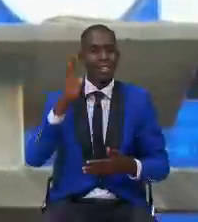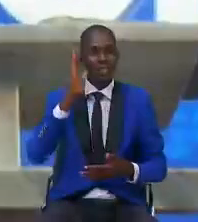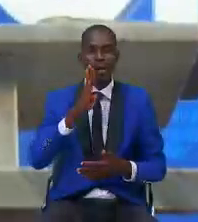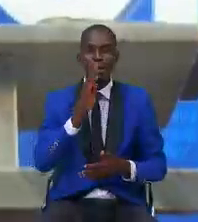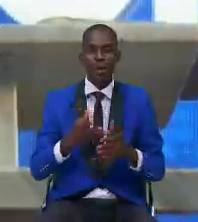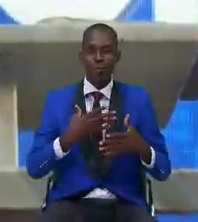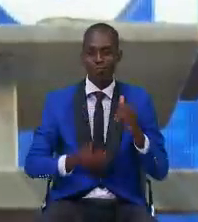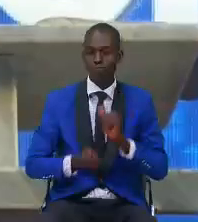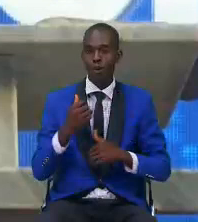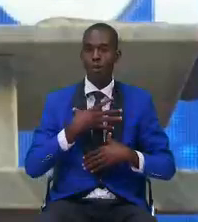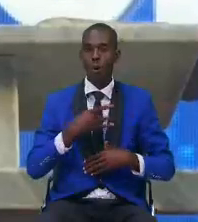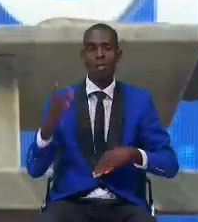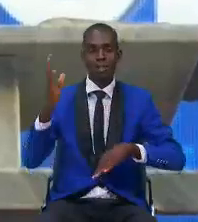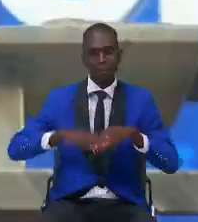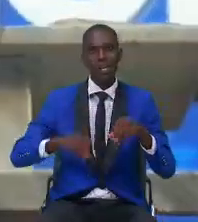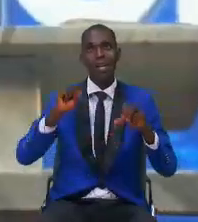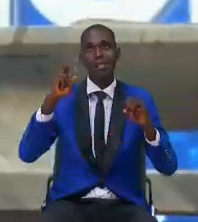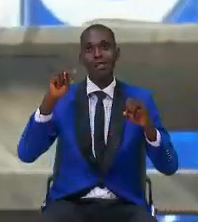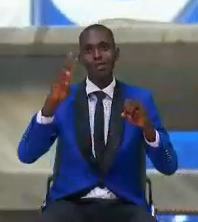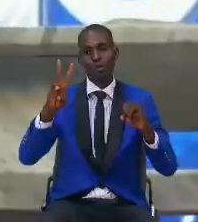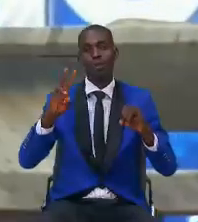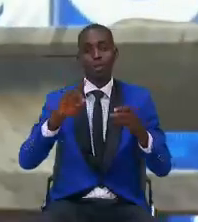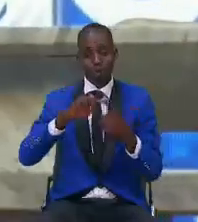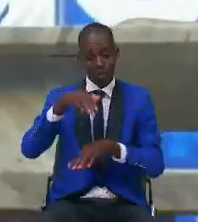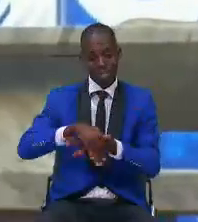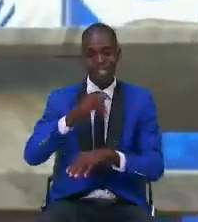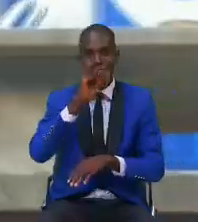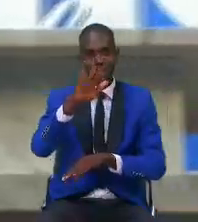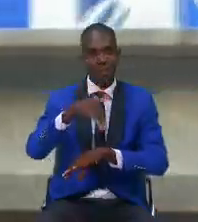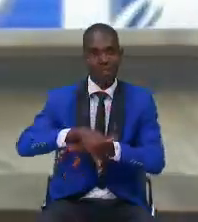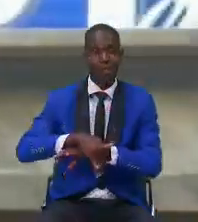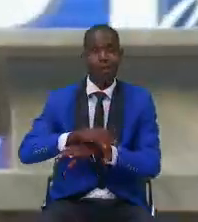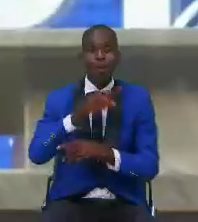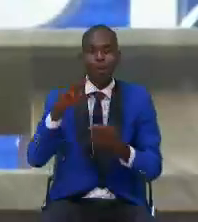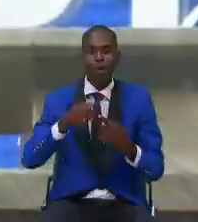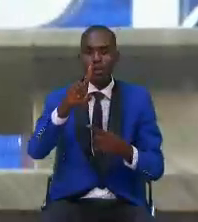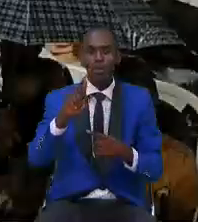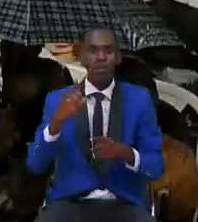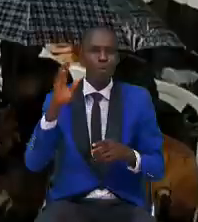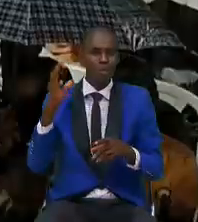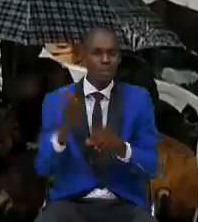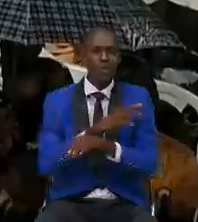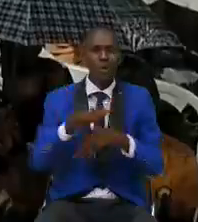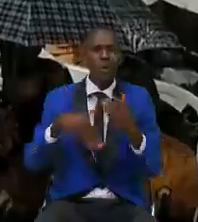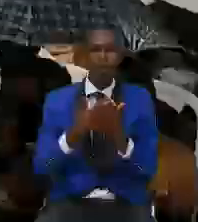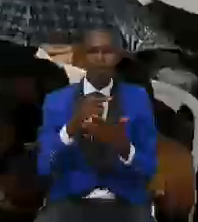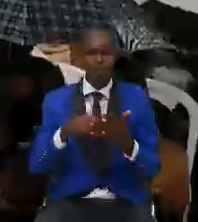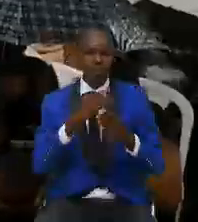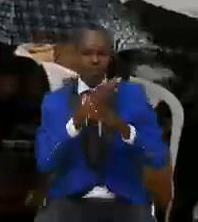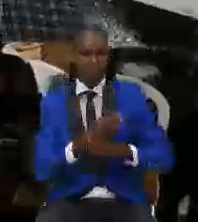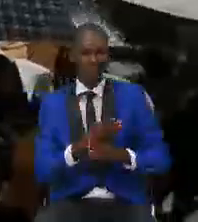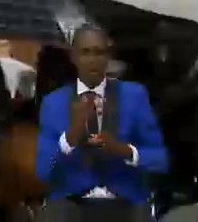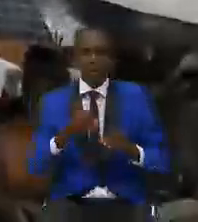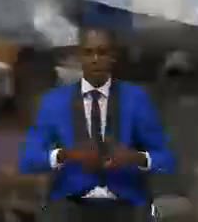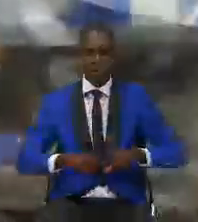be cleaner, and I shall be whiter than snow. Tonight is your night. When you take all